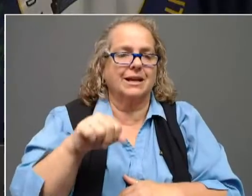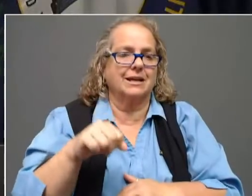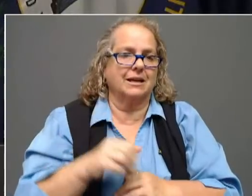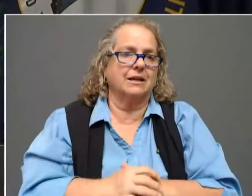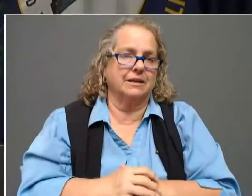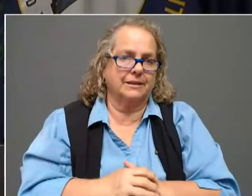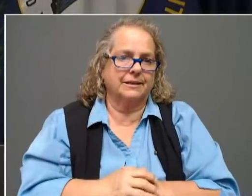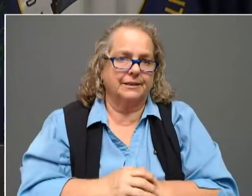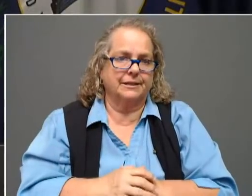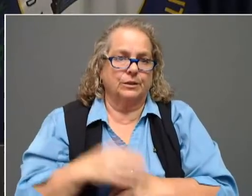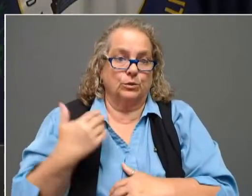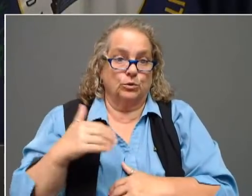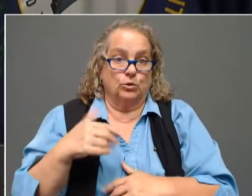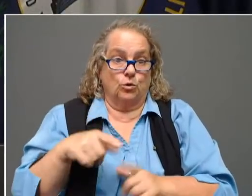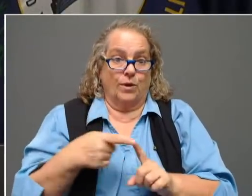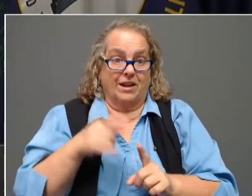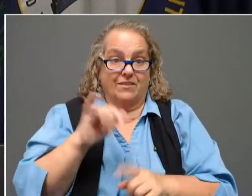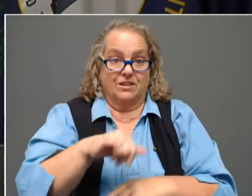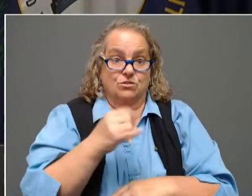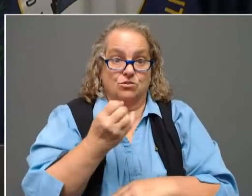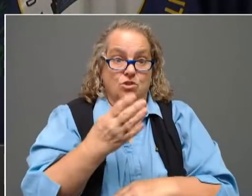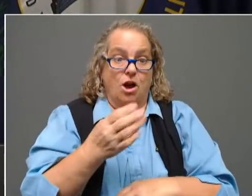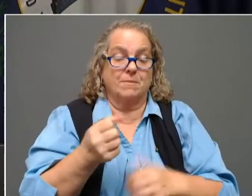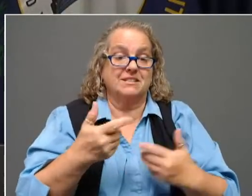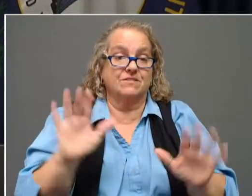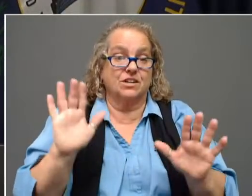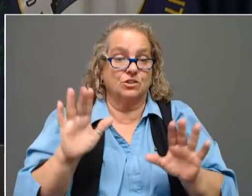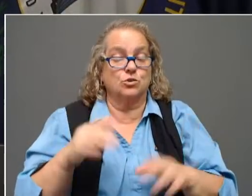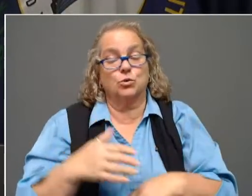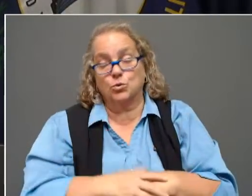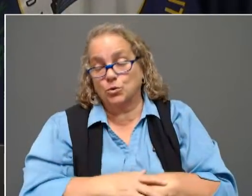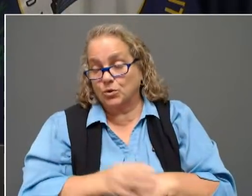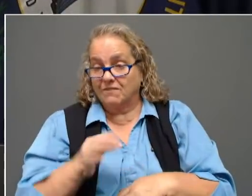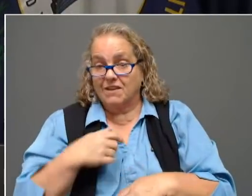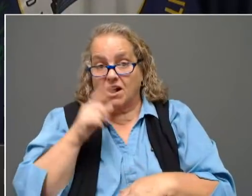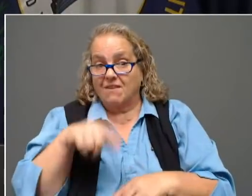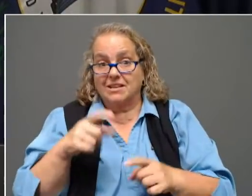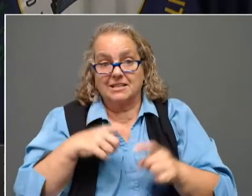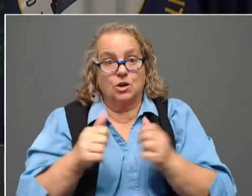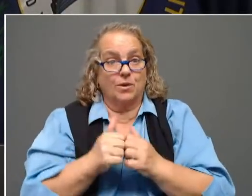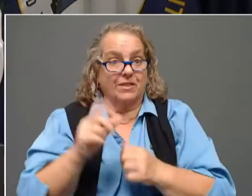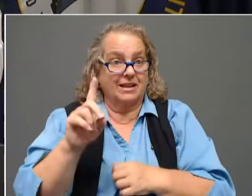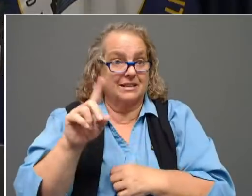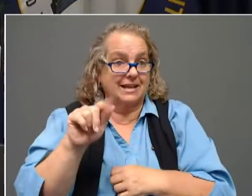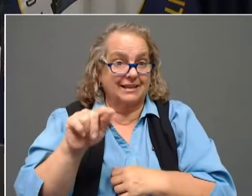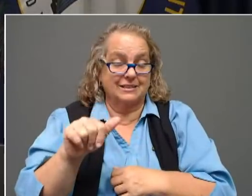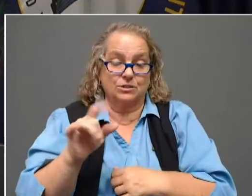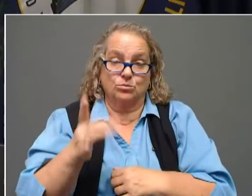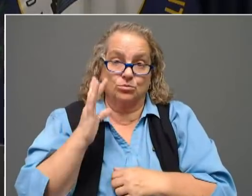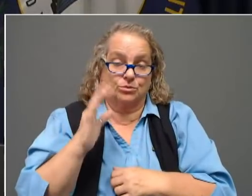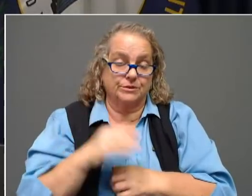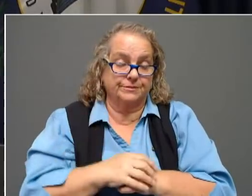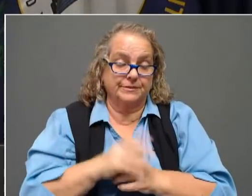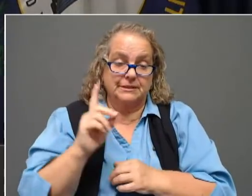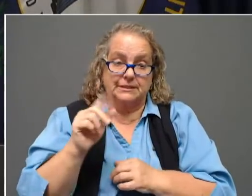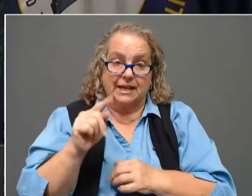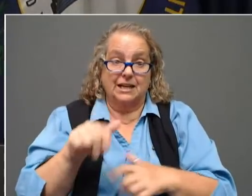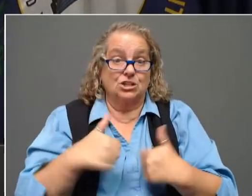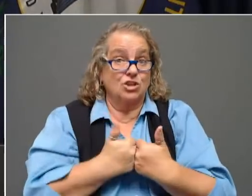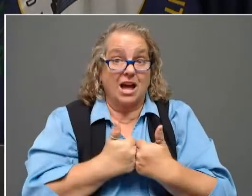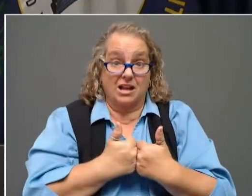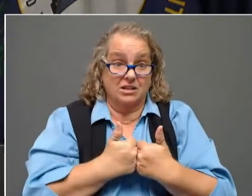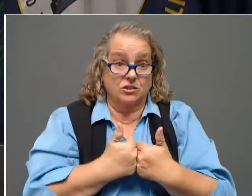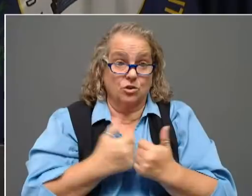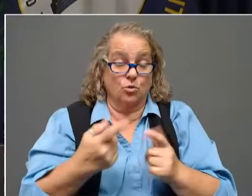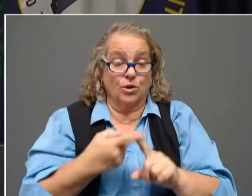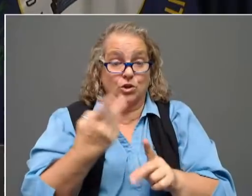this job is over, if I don't have to deal with data for a while, that sure would be nice. So the challenge is that when we use zip code